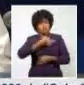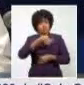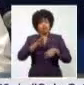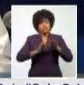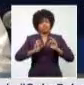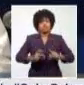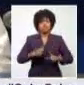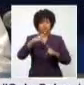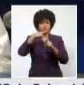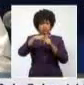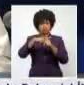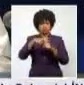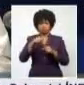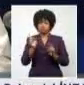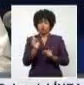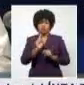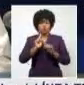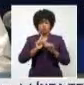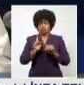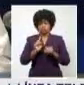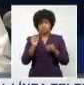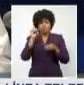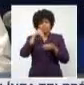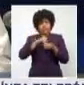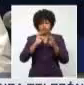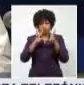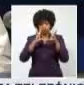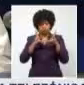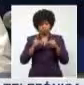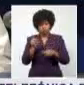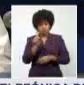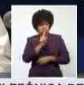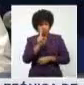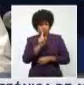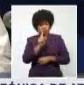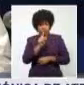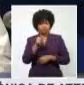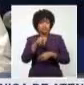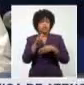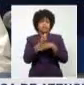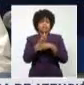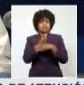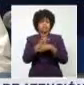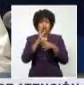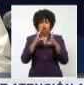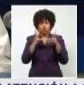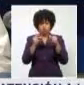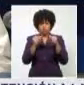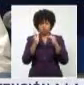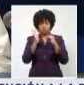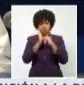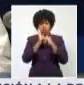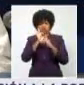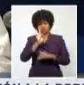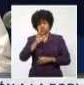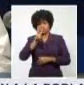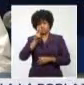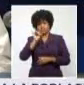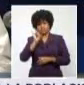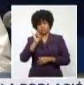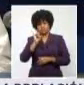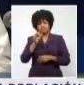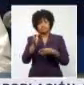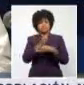Those samples are not counted. Here, the people who are positive again in a second,